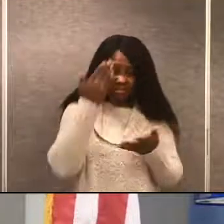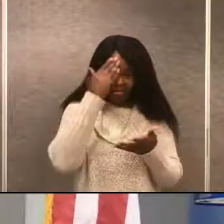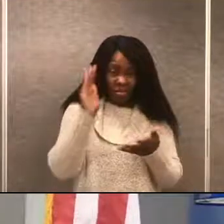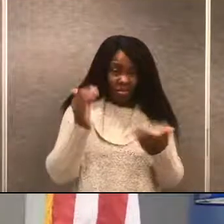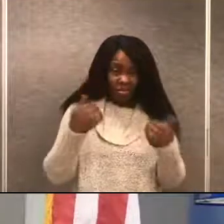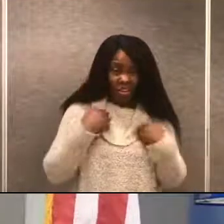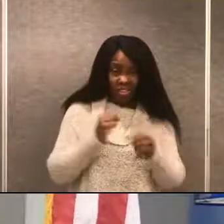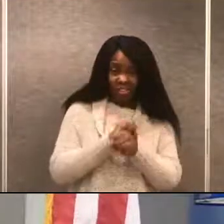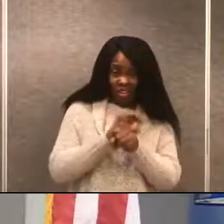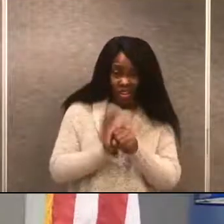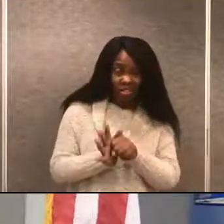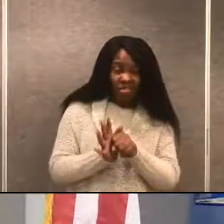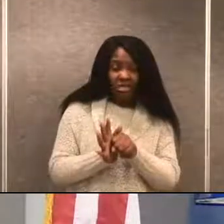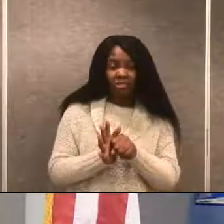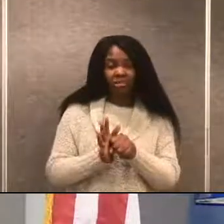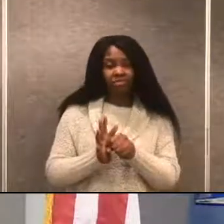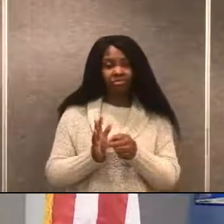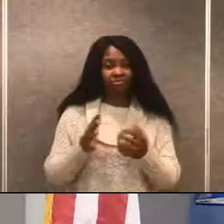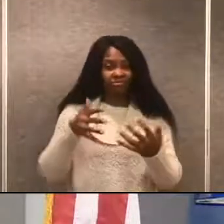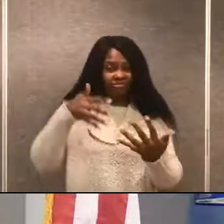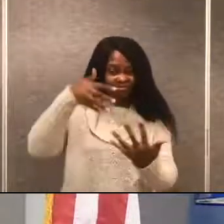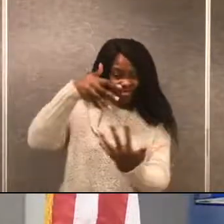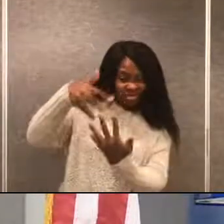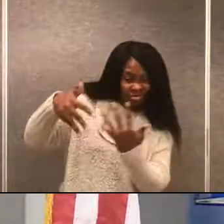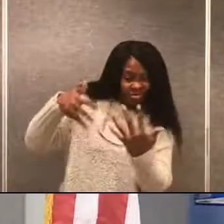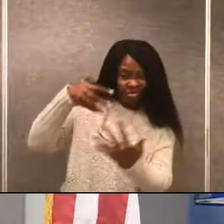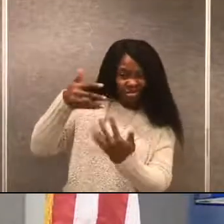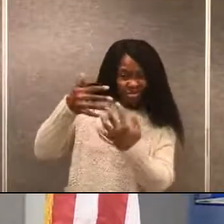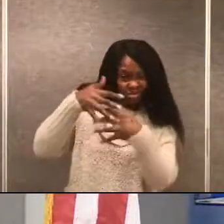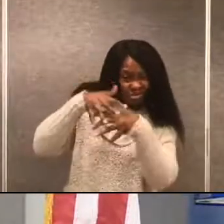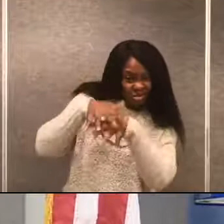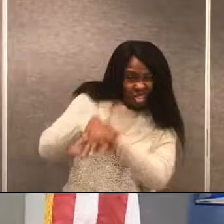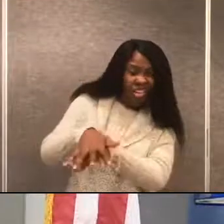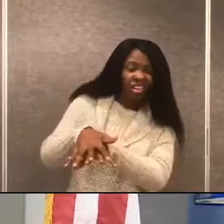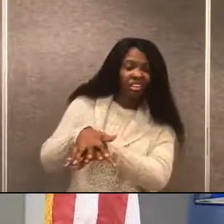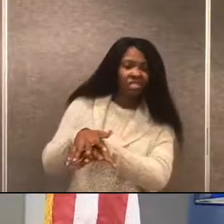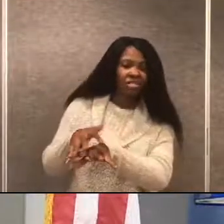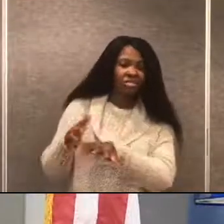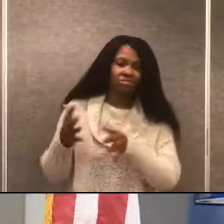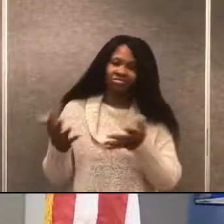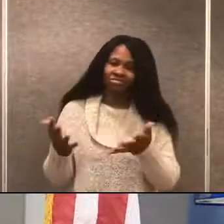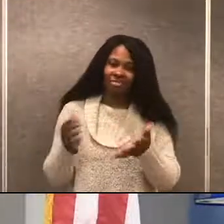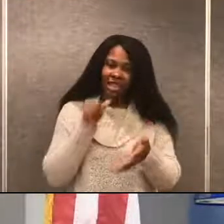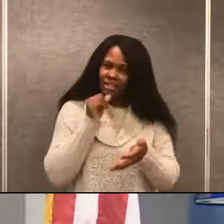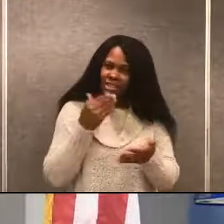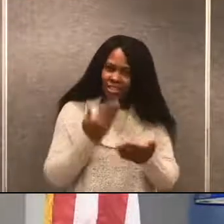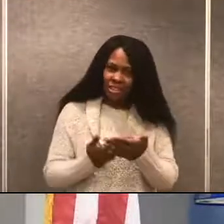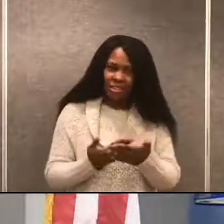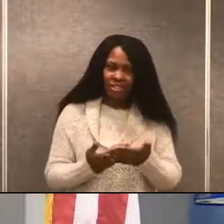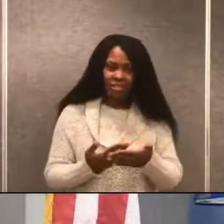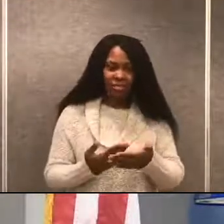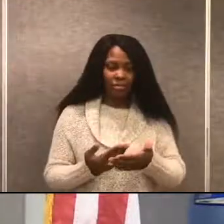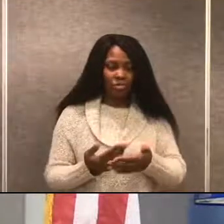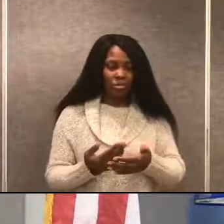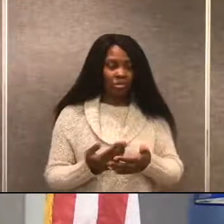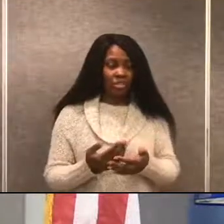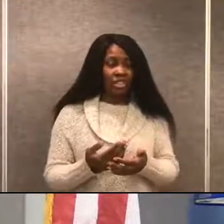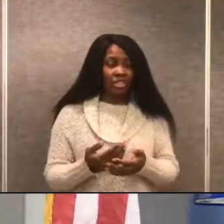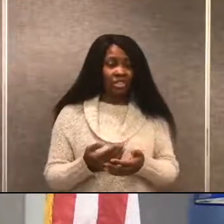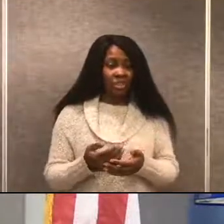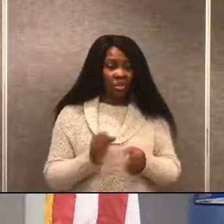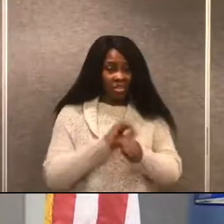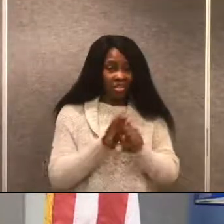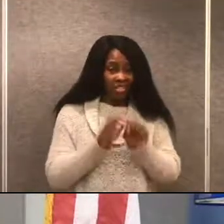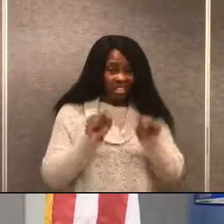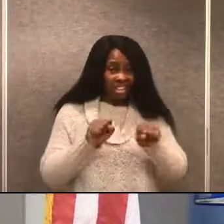they may have the virus or have contracted the virus. And so in that way, it can spread